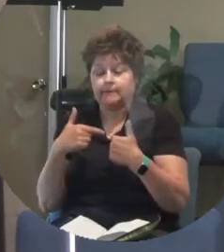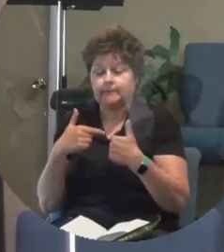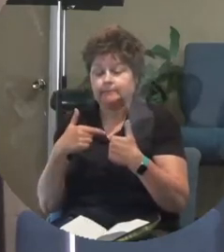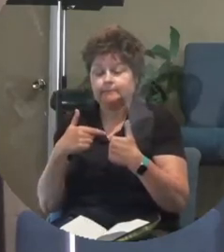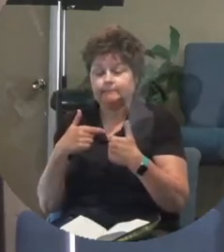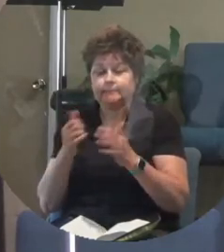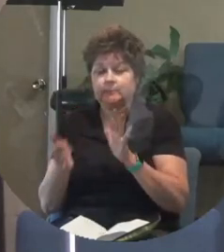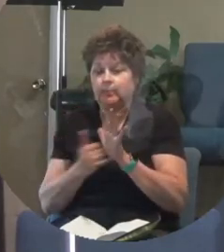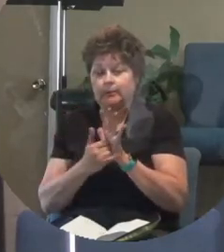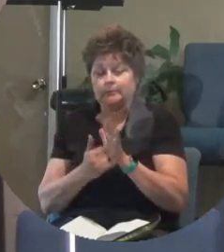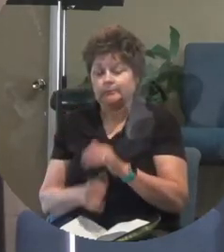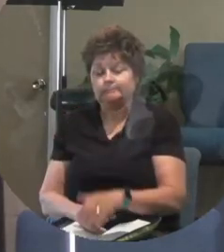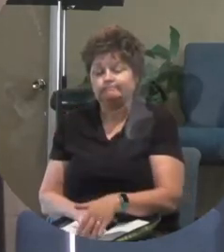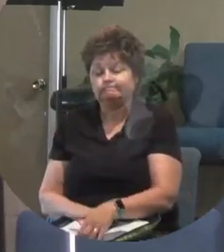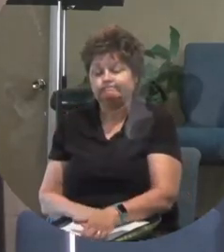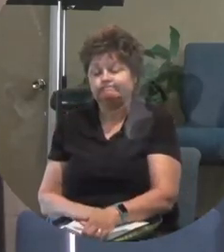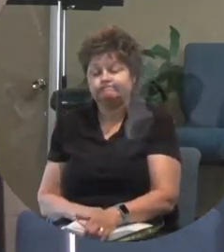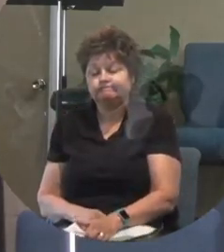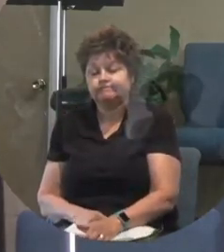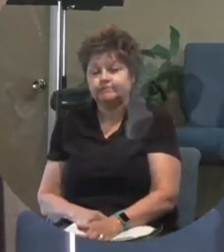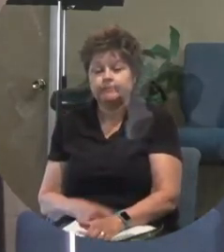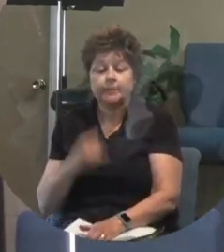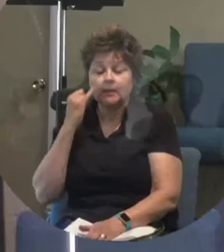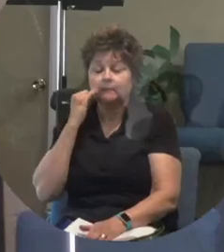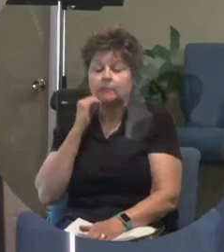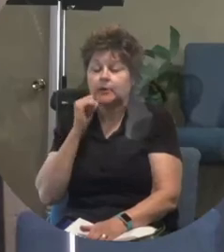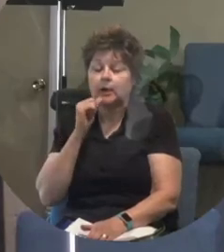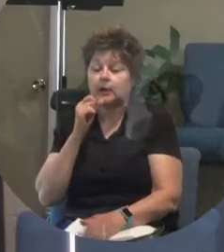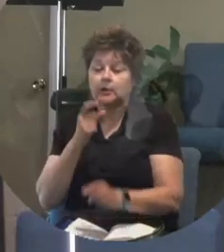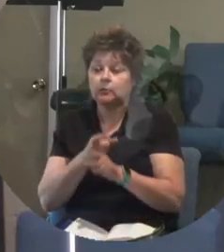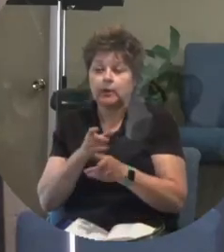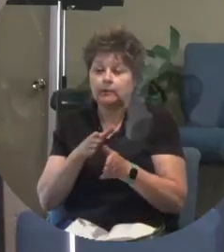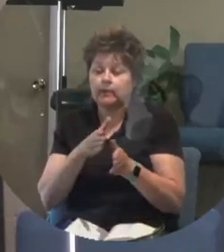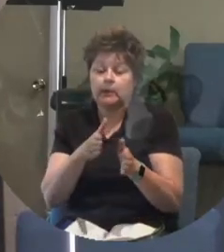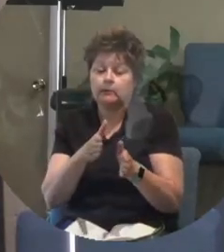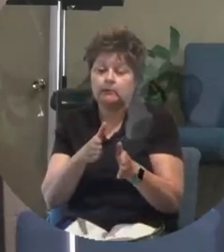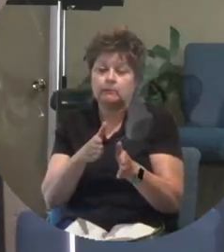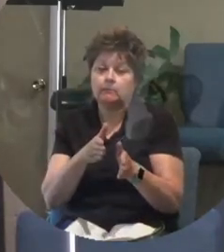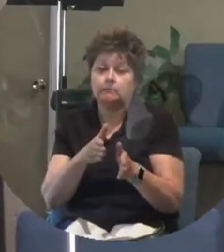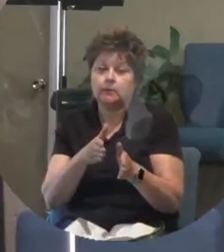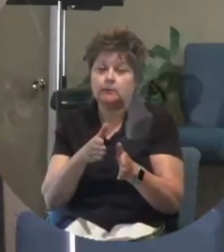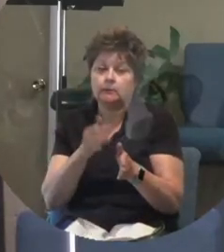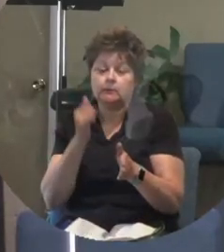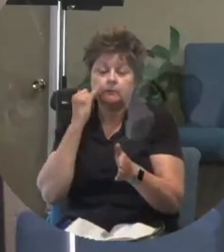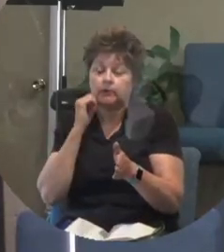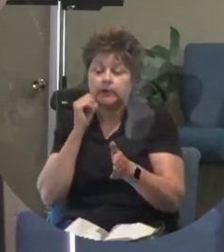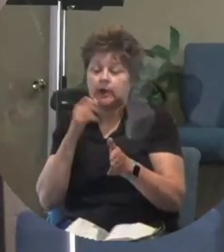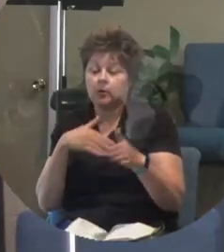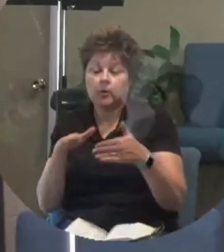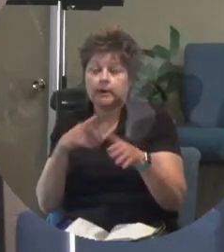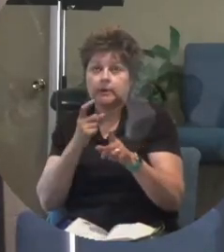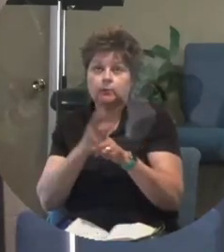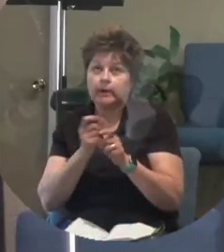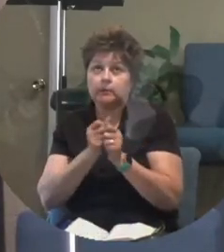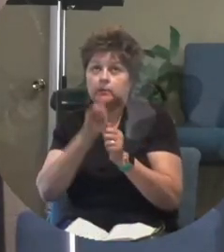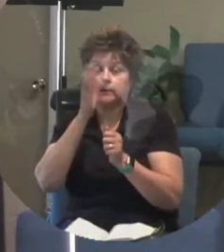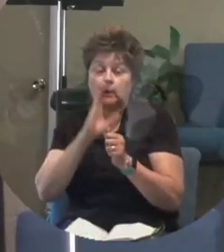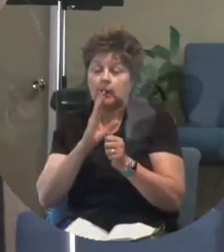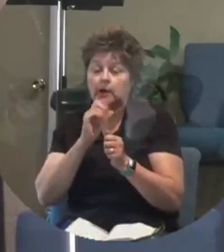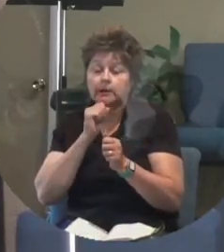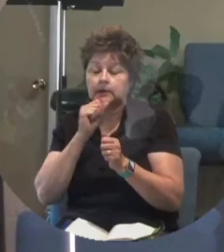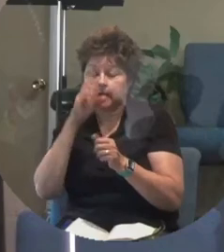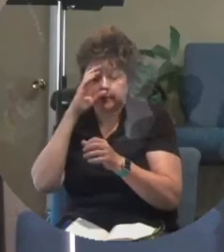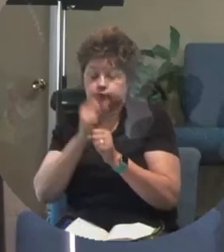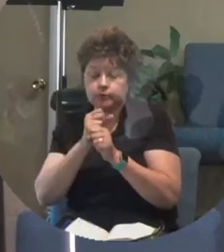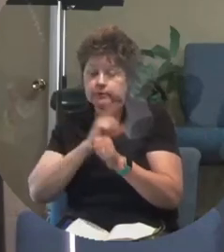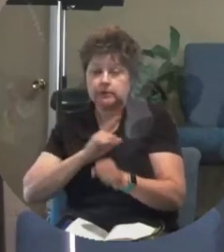It's impossible. And if we're not on the right path, and if we're not walking rightly with God, if we're not trusting